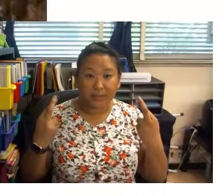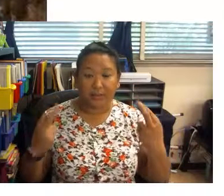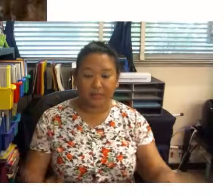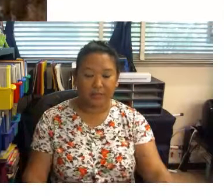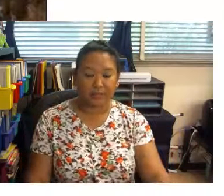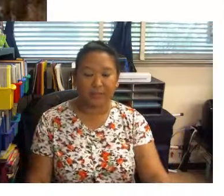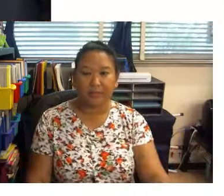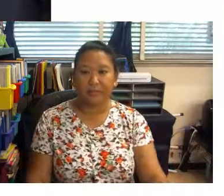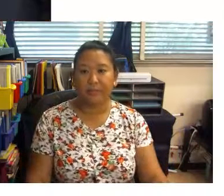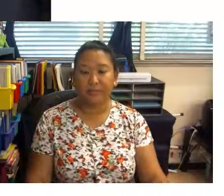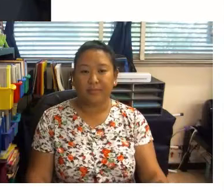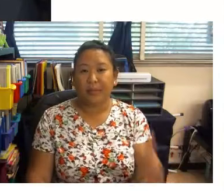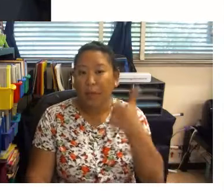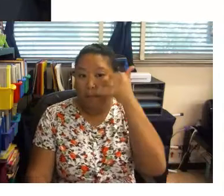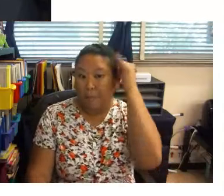dreadlocks,